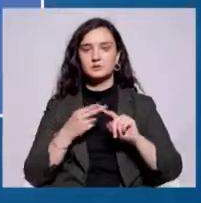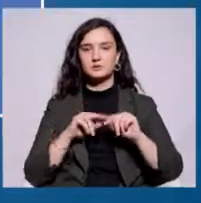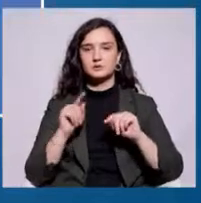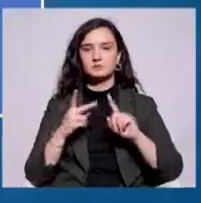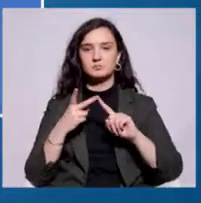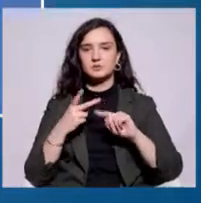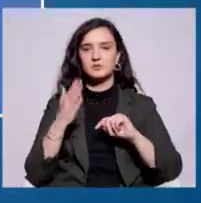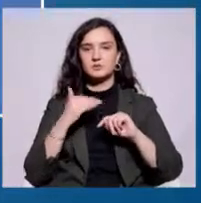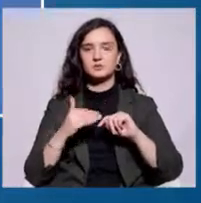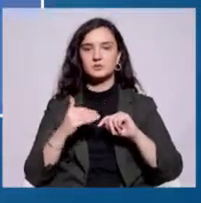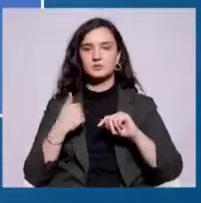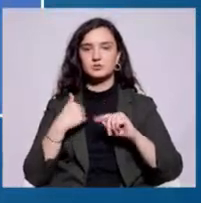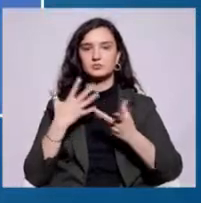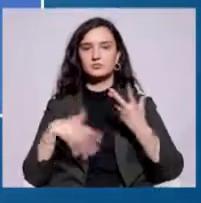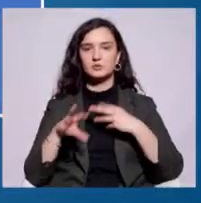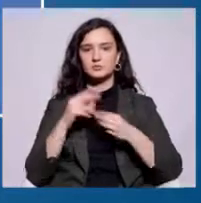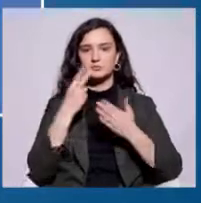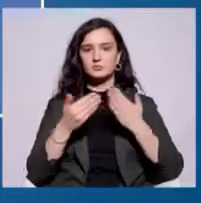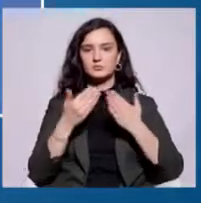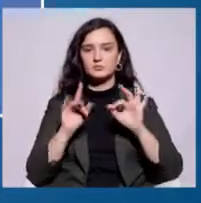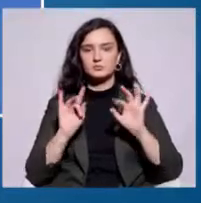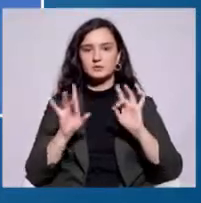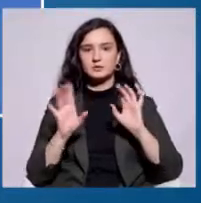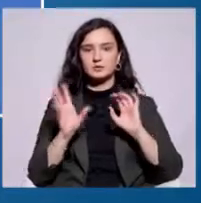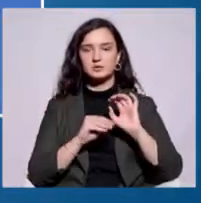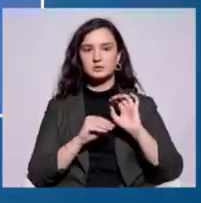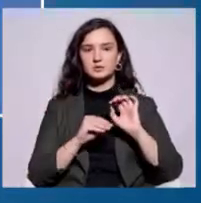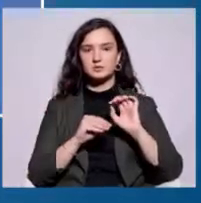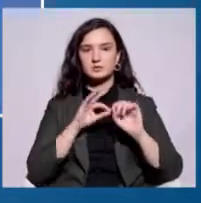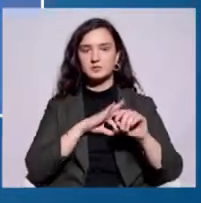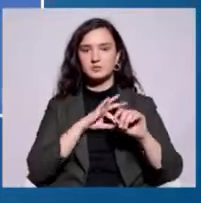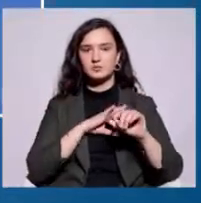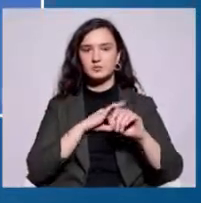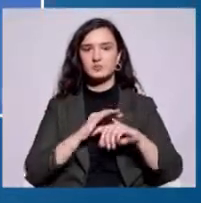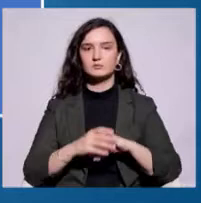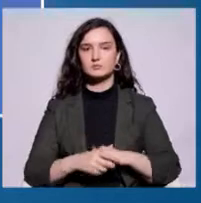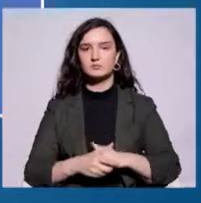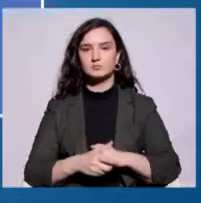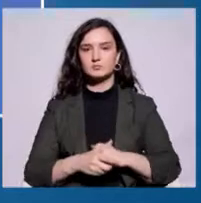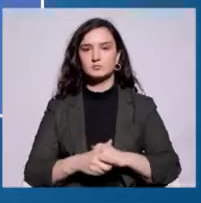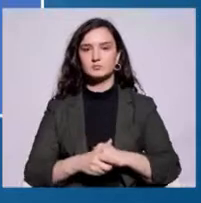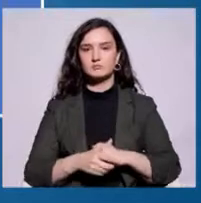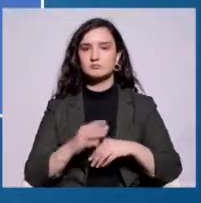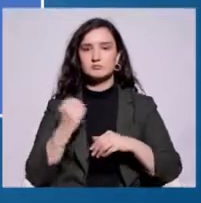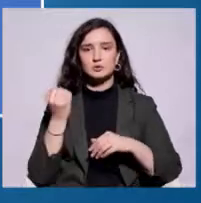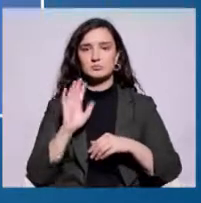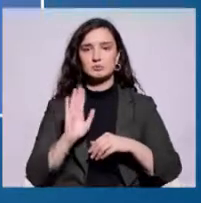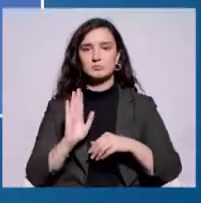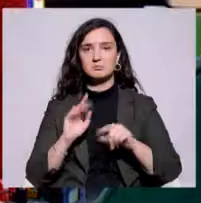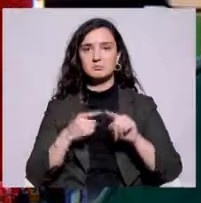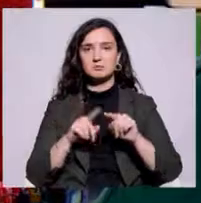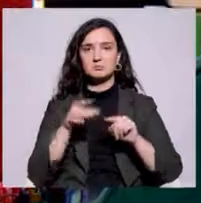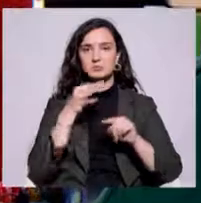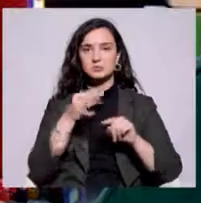the second one, we are showing the presentation using the... I don't remember